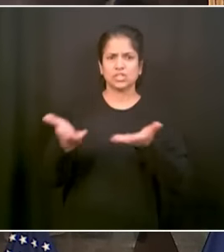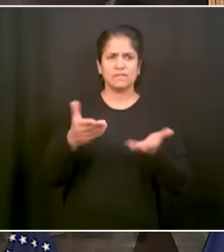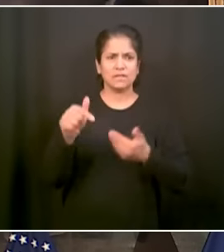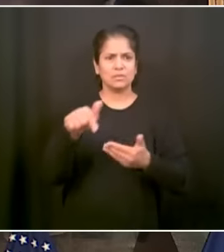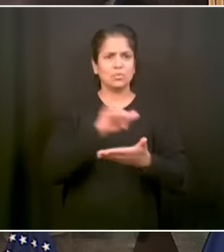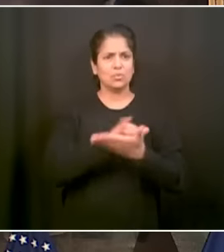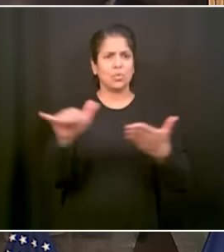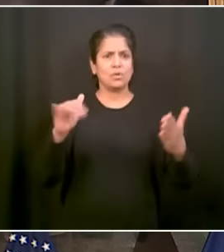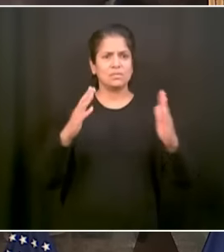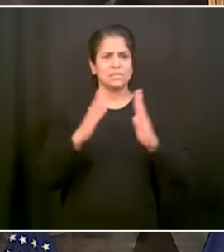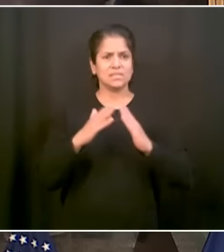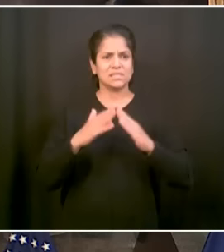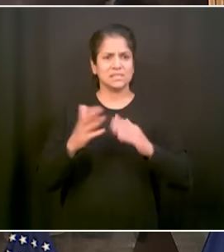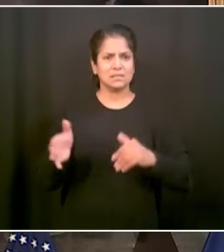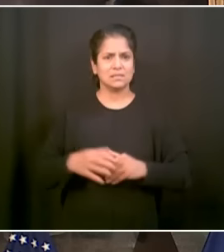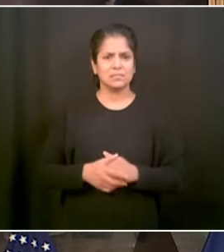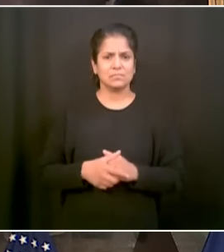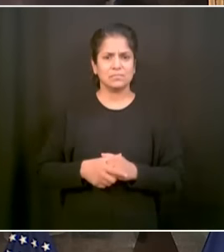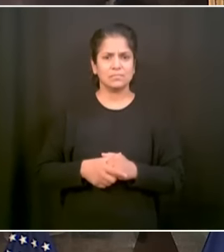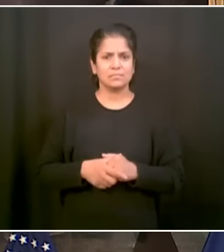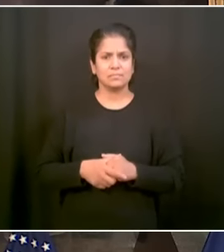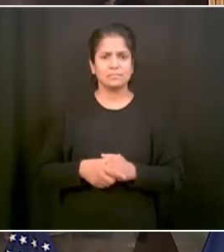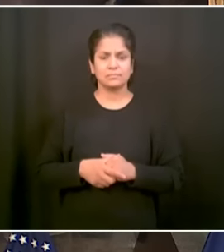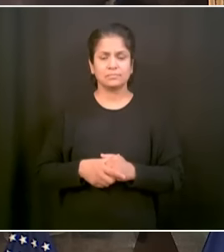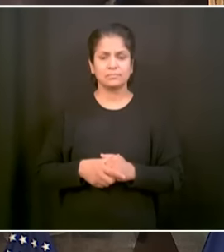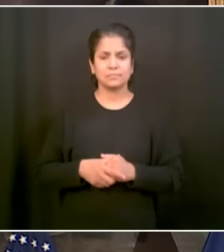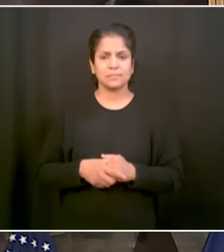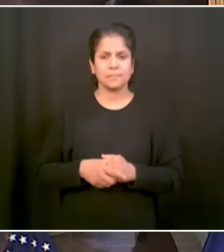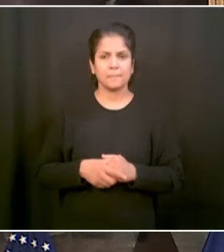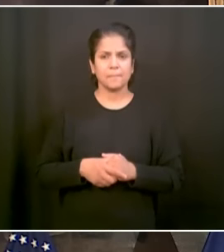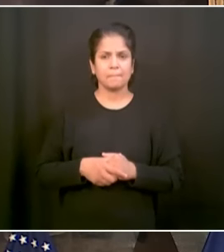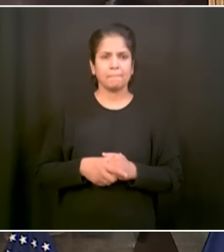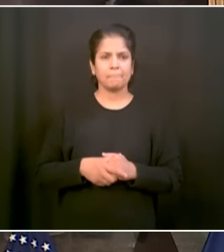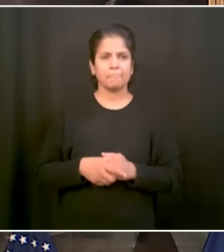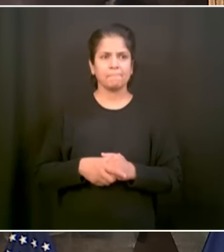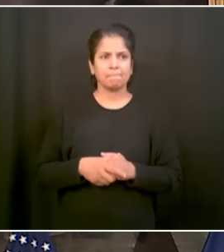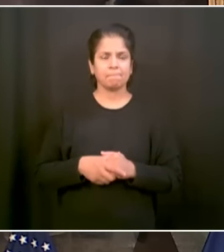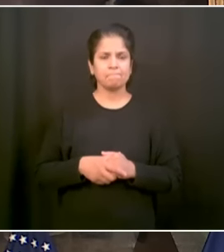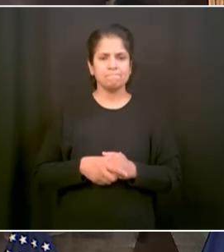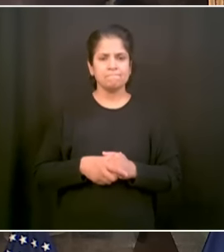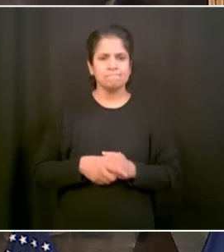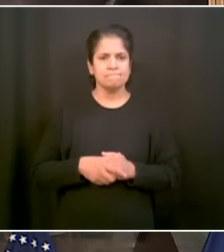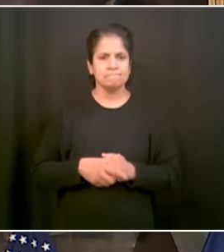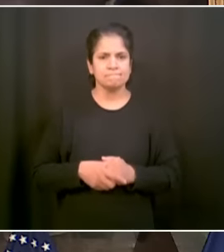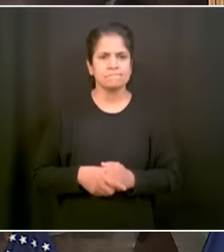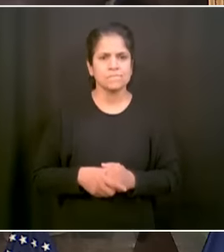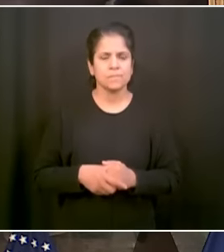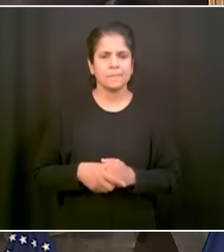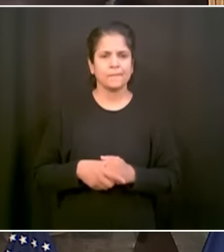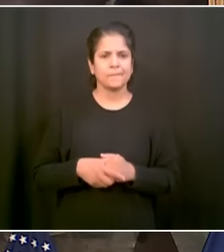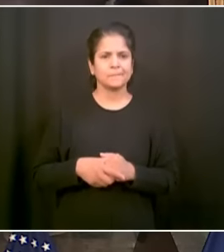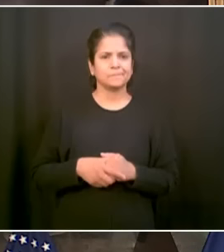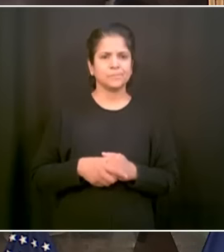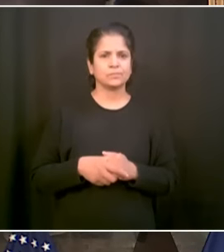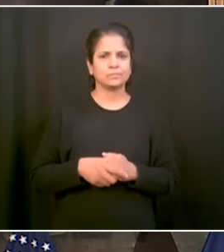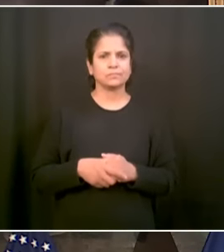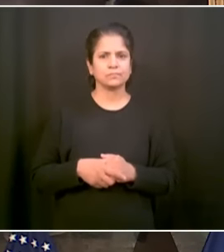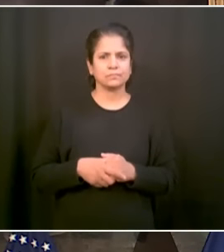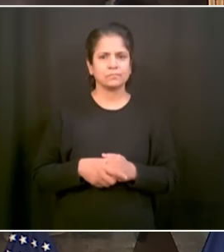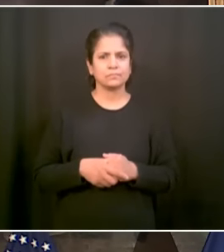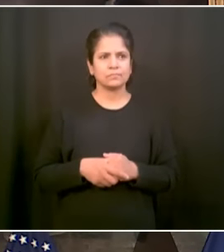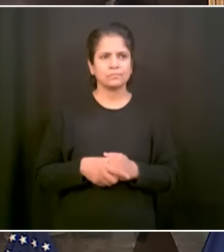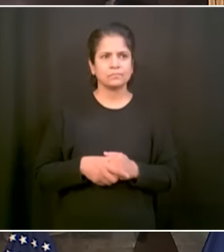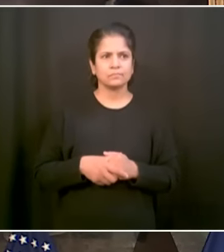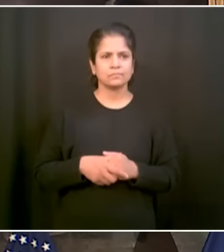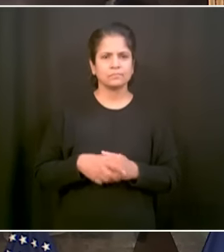from the state's perspective, the state levies taxes on wealthy people and businesses in New York City and uses some of that revenue to